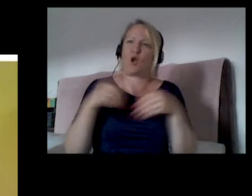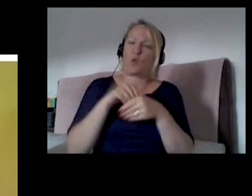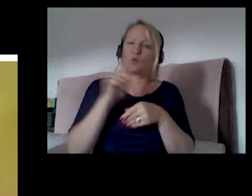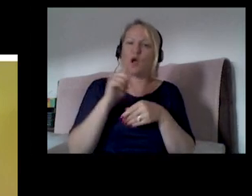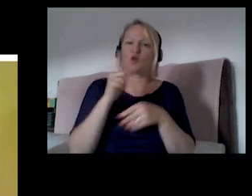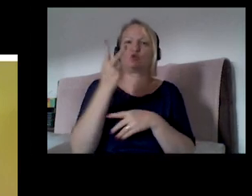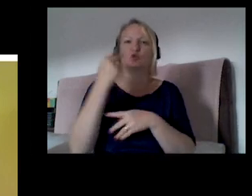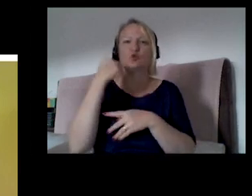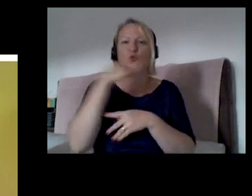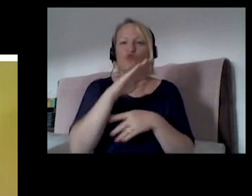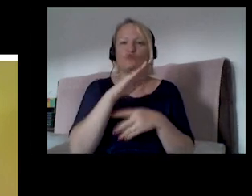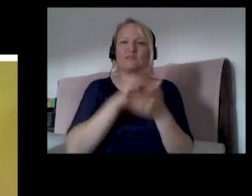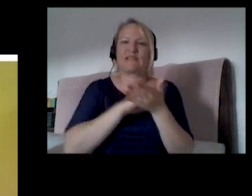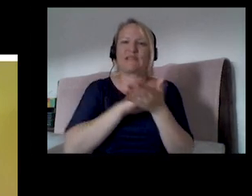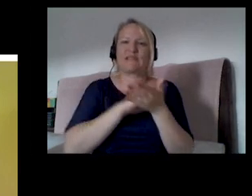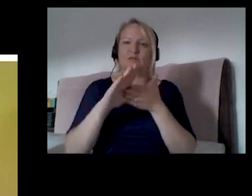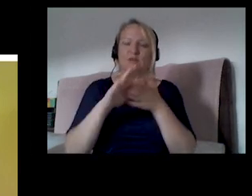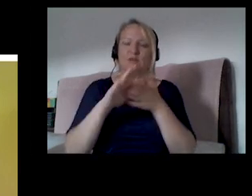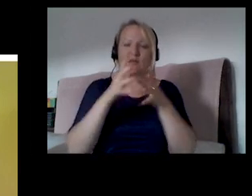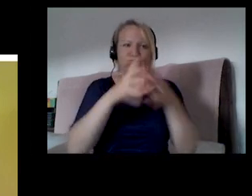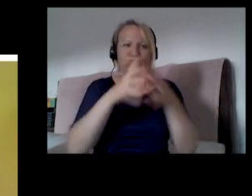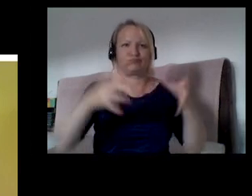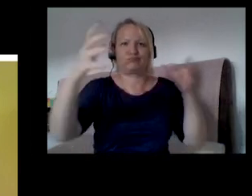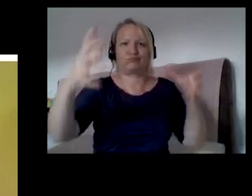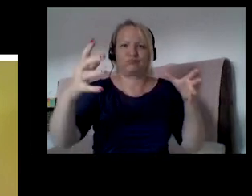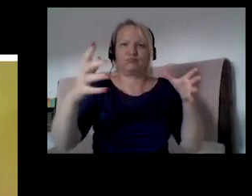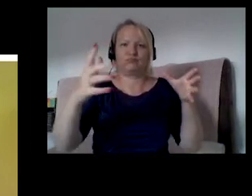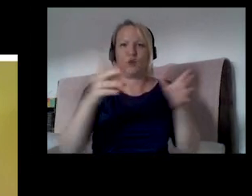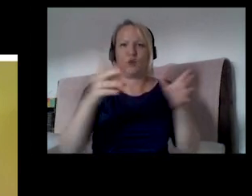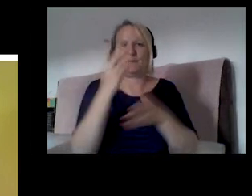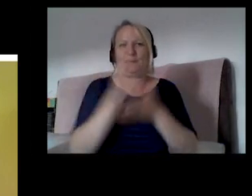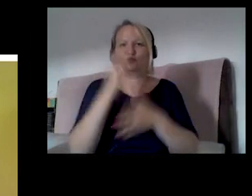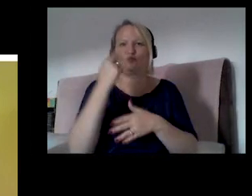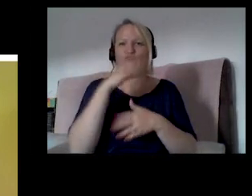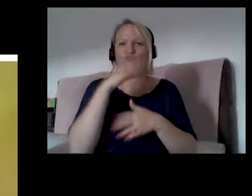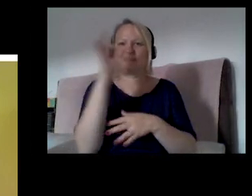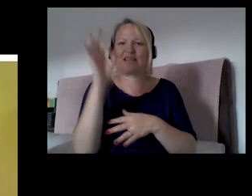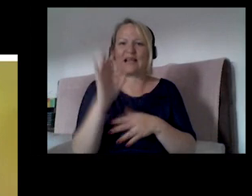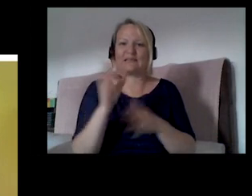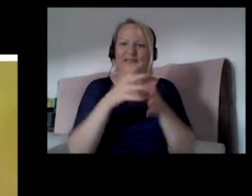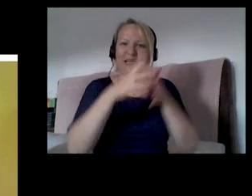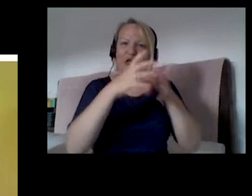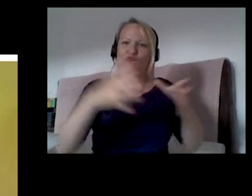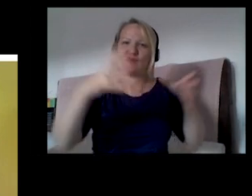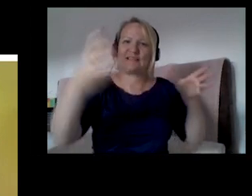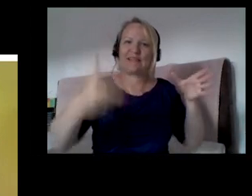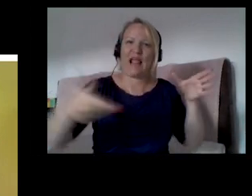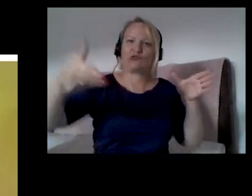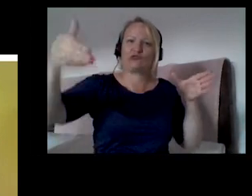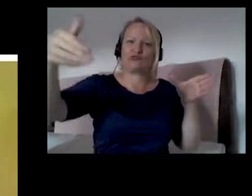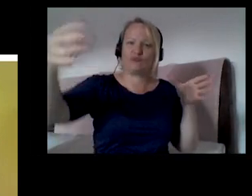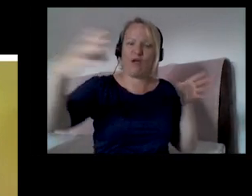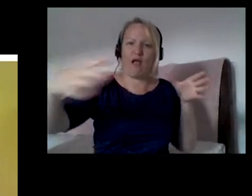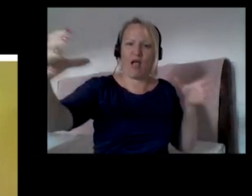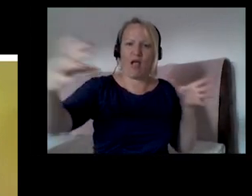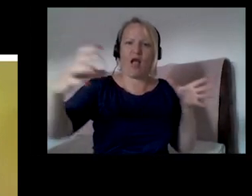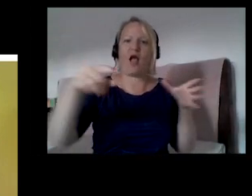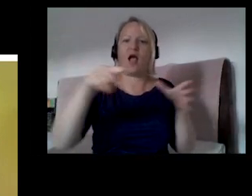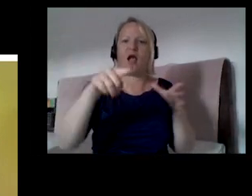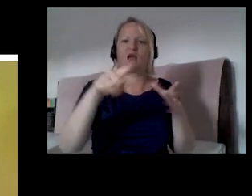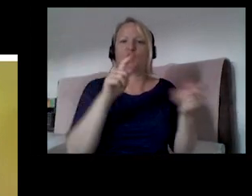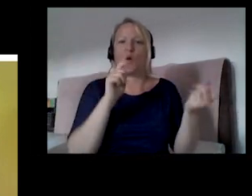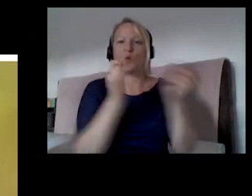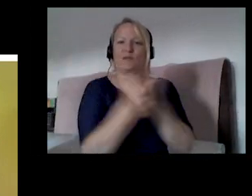area. This includes 260 hectares of new woodland created, a 200% increase,